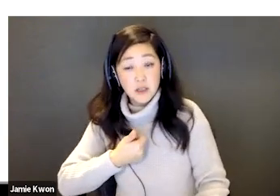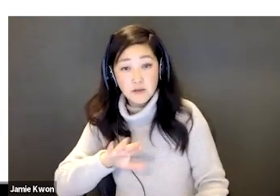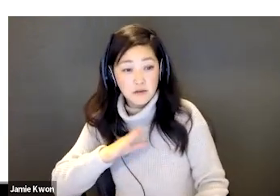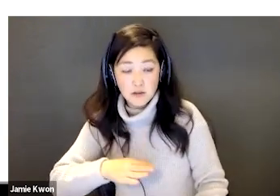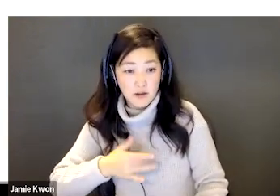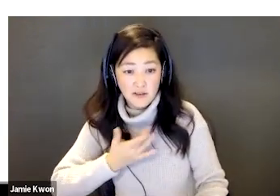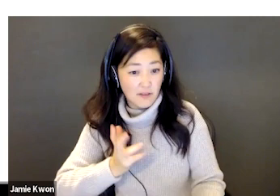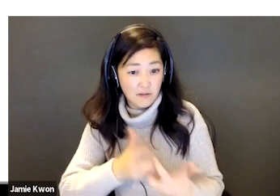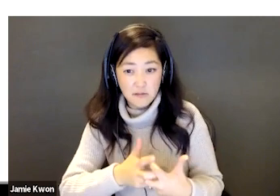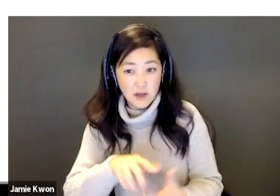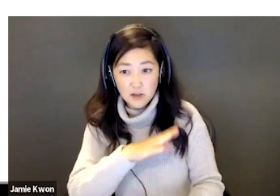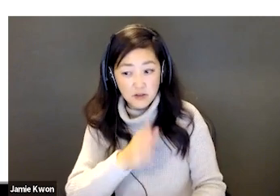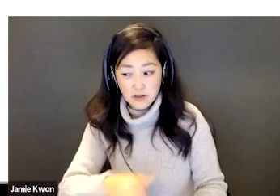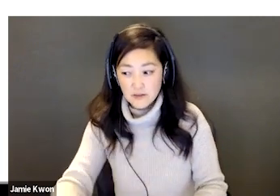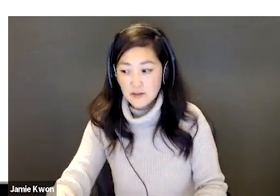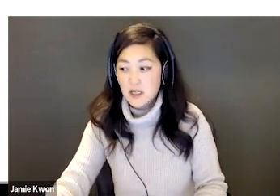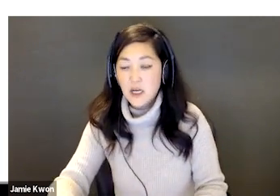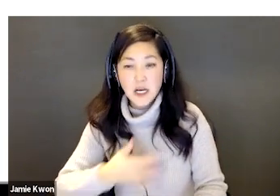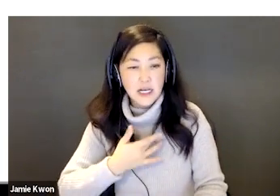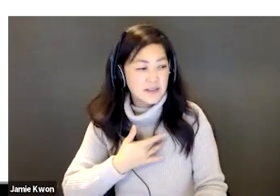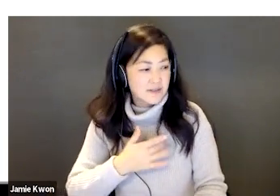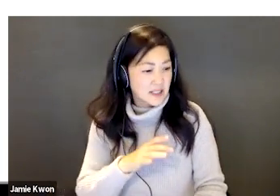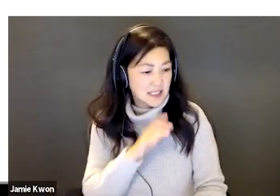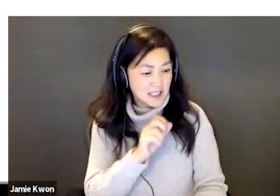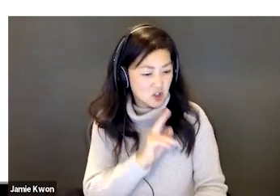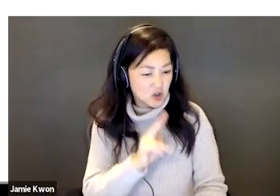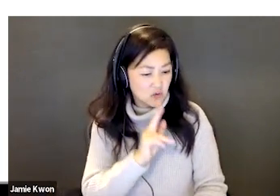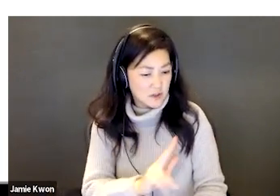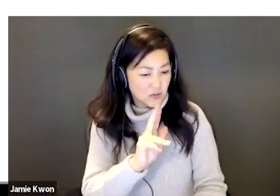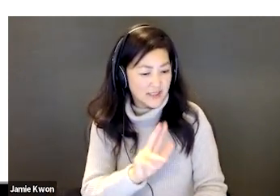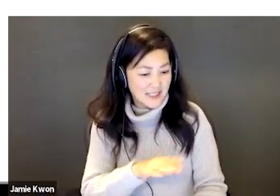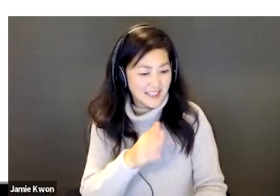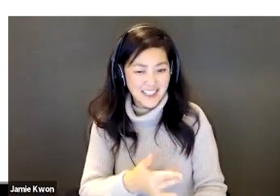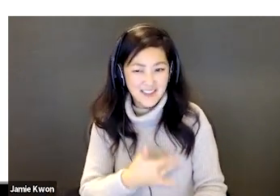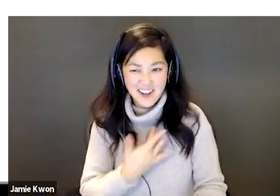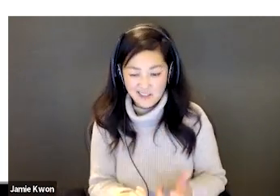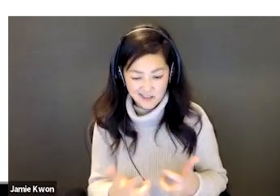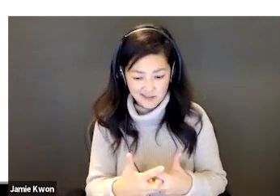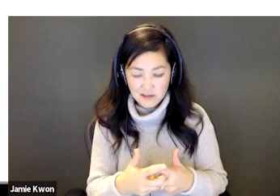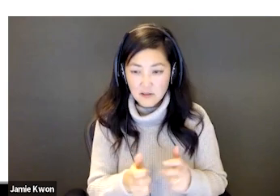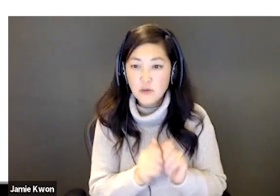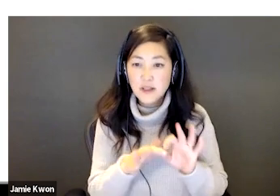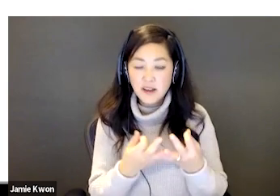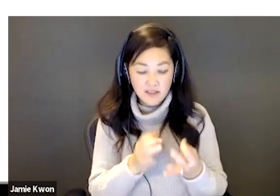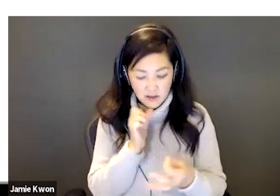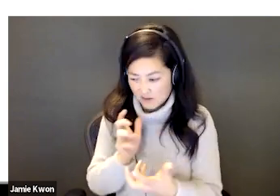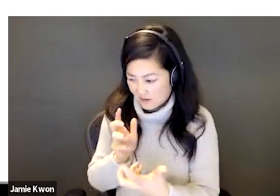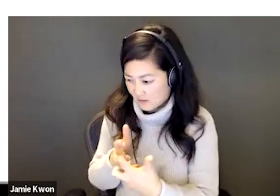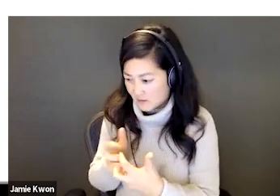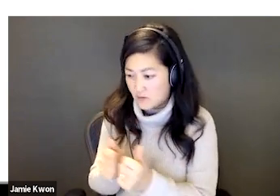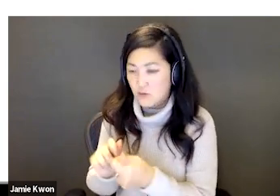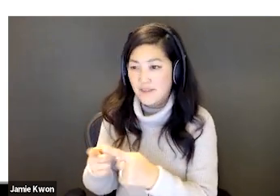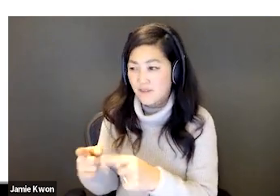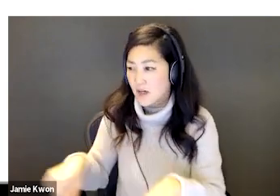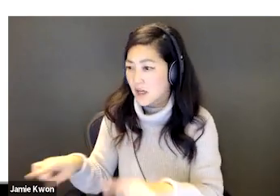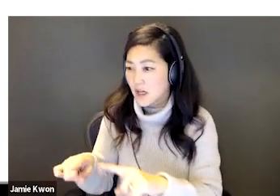I fit in. I can remember being 2 or 3 years old, feeling like I didn't fit in with my family, I didn't fit in with my peers, and I didn't fit in no matter where